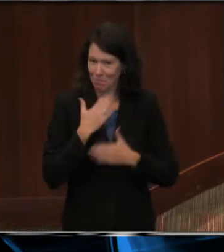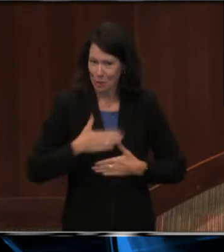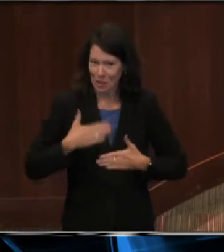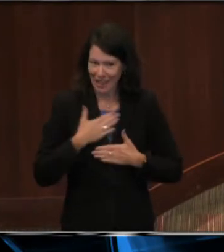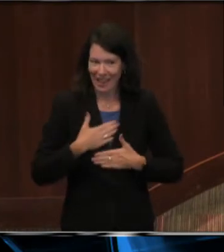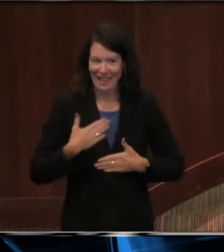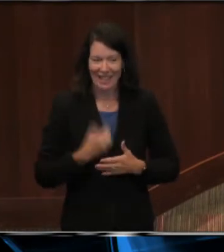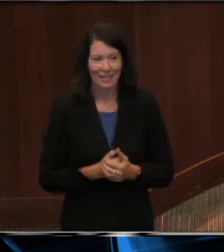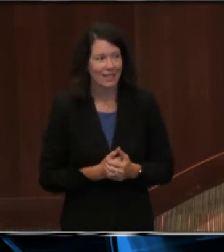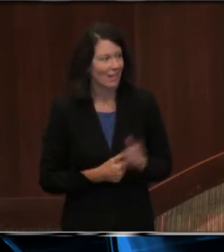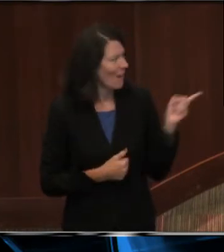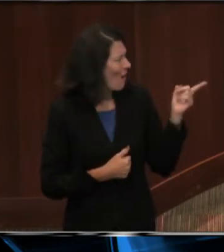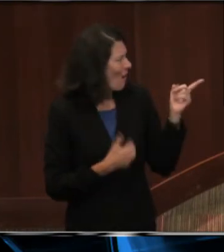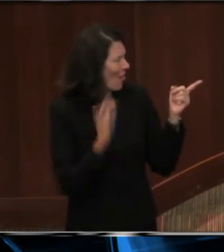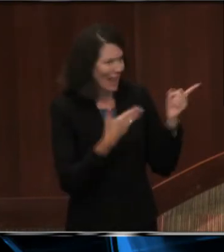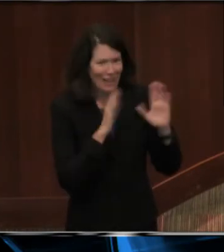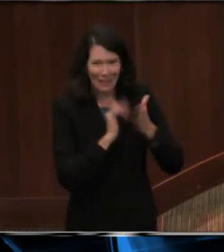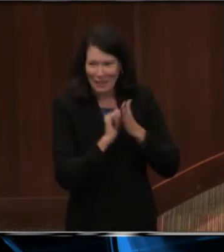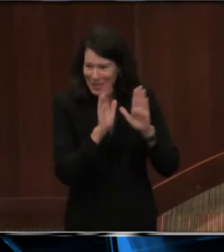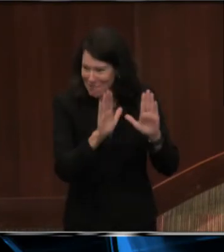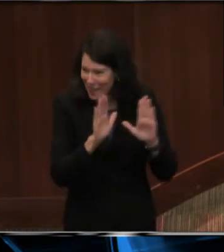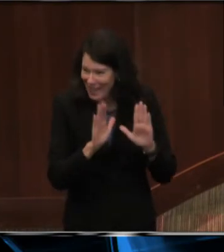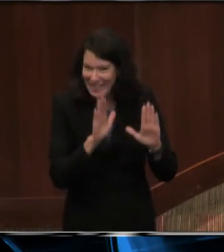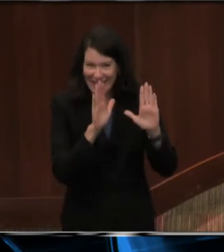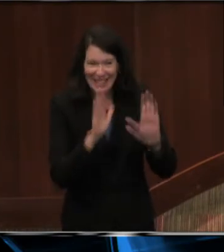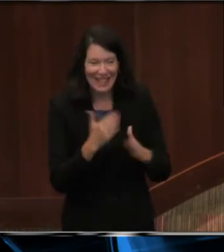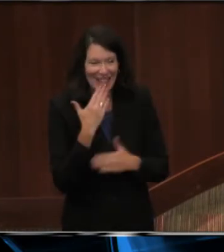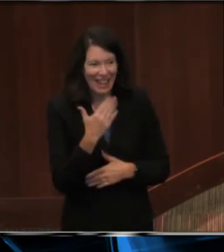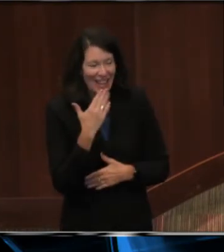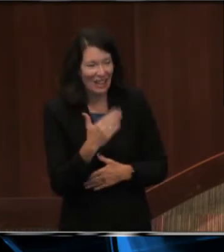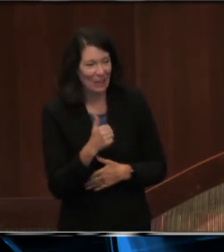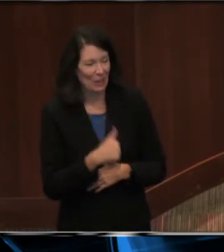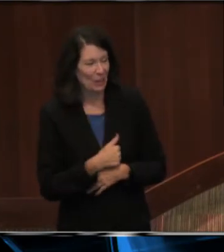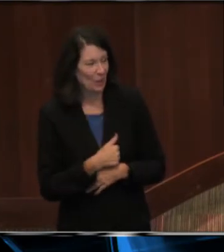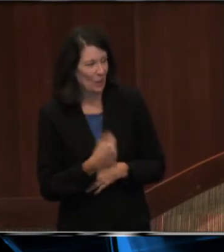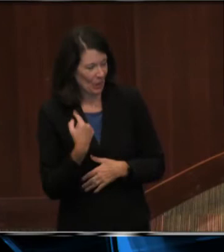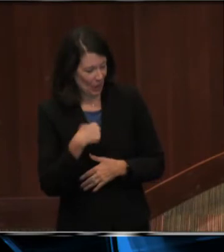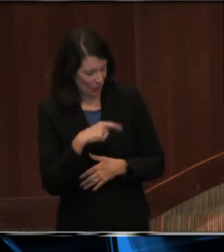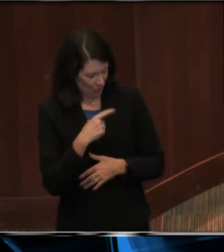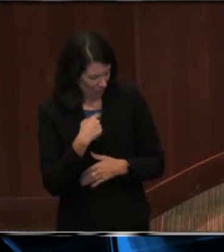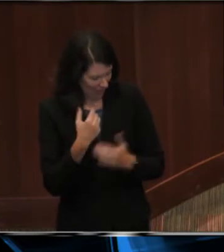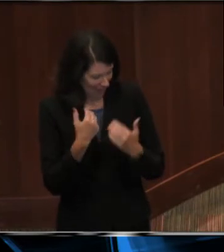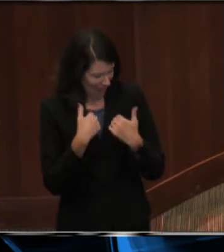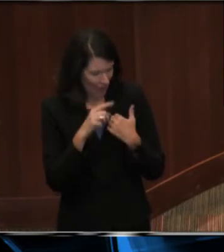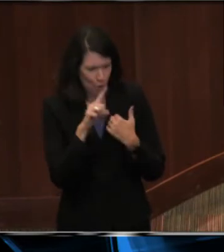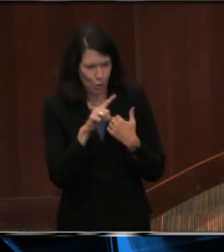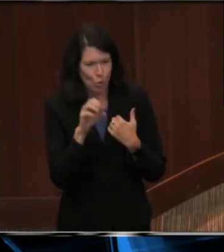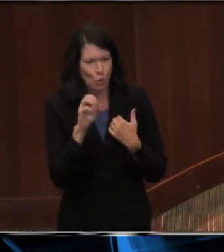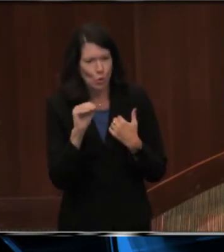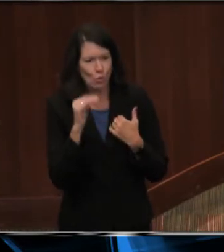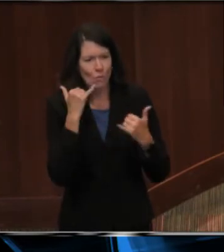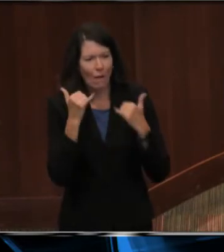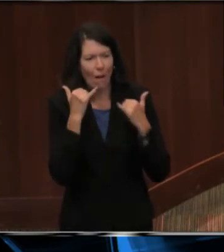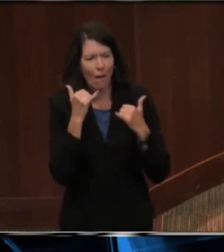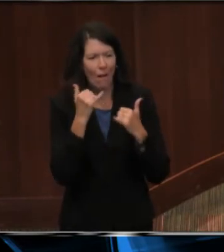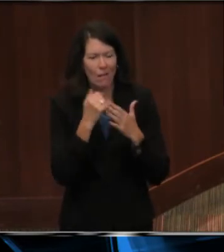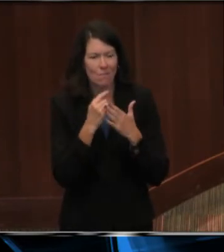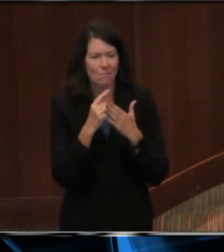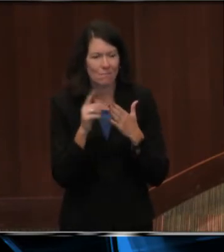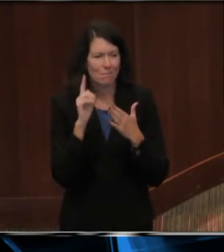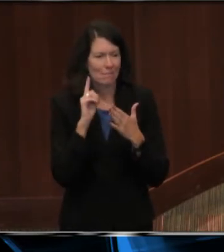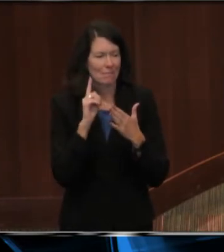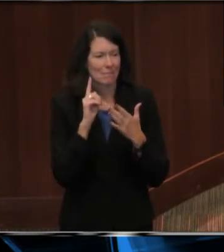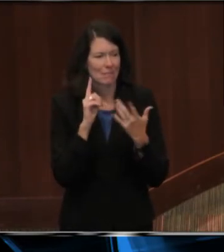Yes. Thank you so much. That was amazing. And as they had mentioned, we had like a Zoom call, one evening till